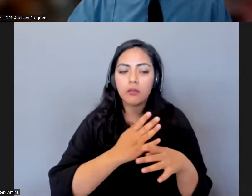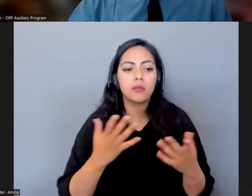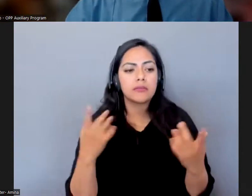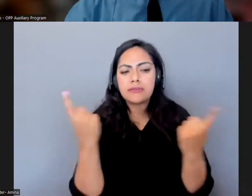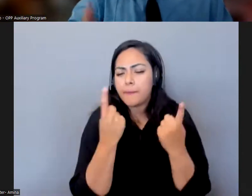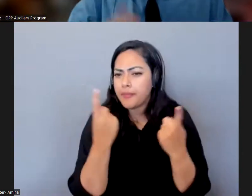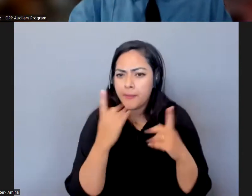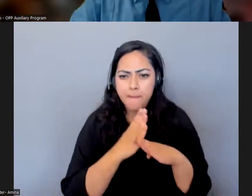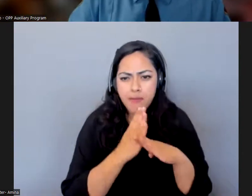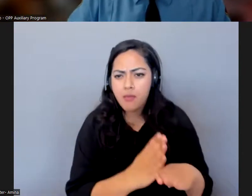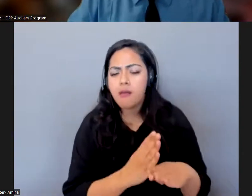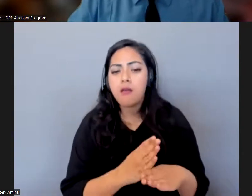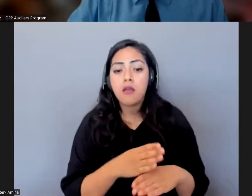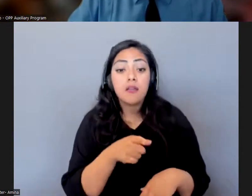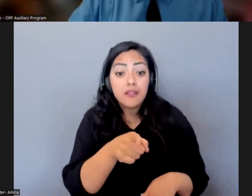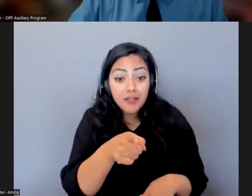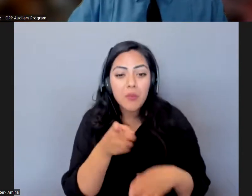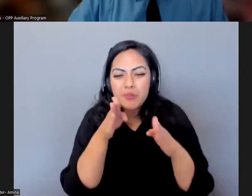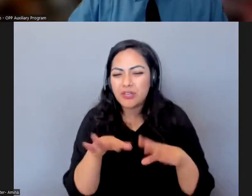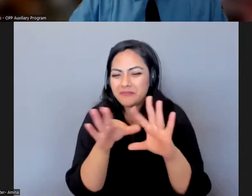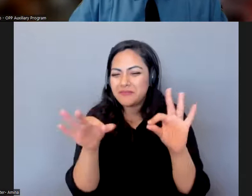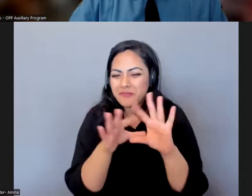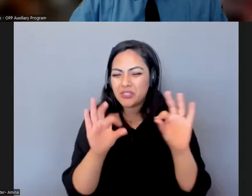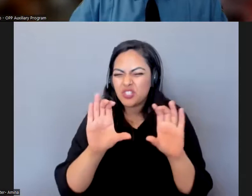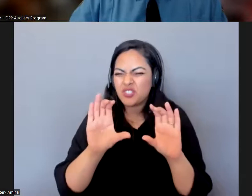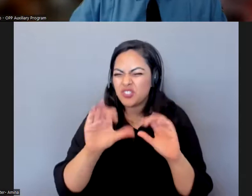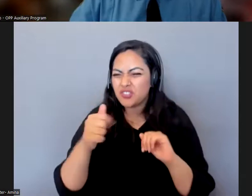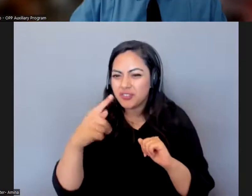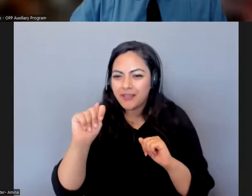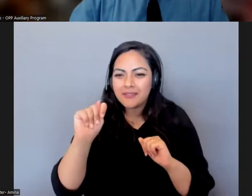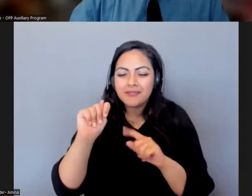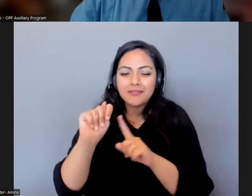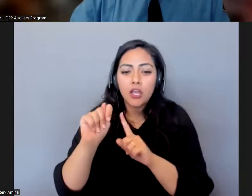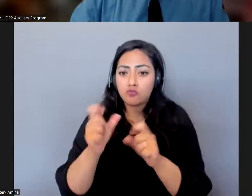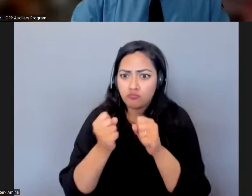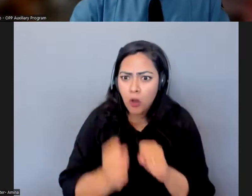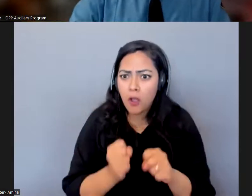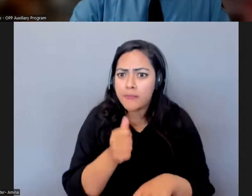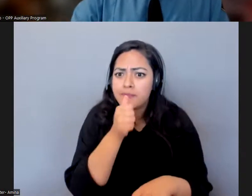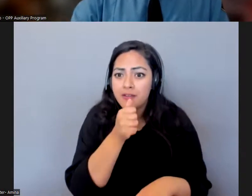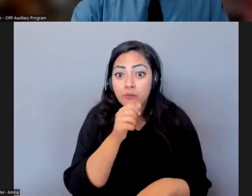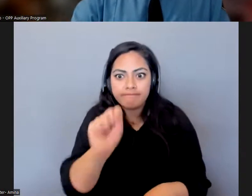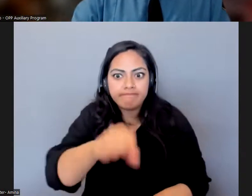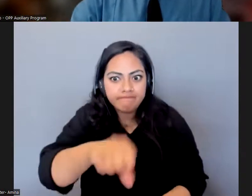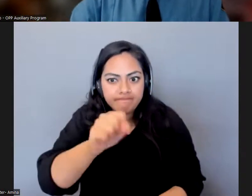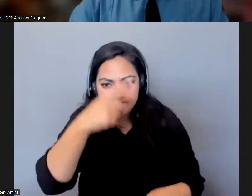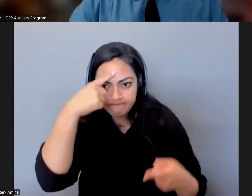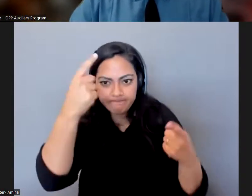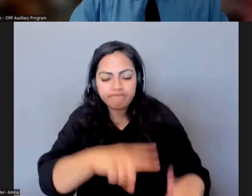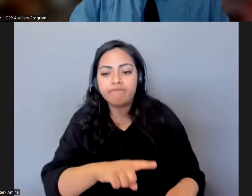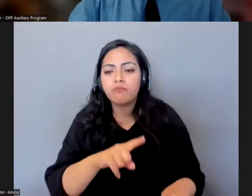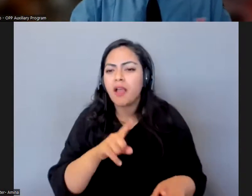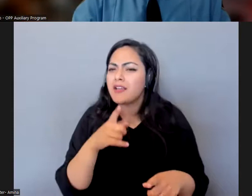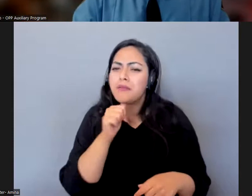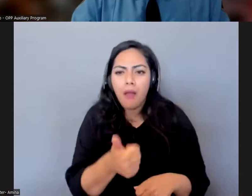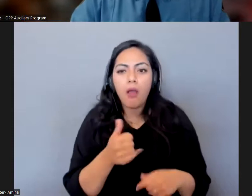yeah, and that's right, strong passwords for sure. Definitely not passwords like your last name with a 1 at the end or something like that. These